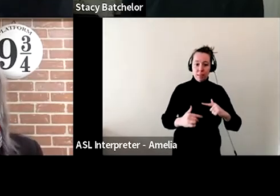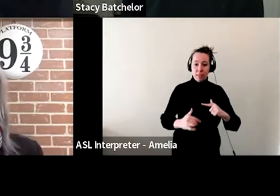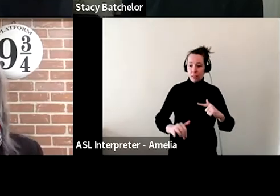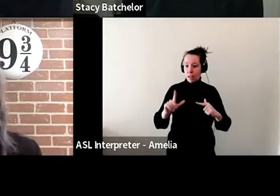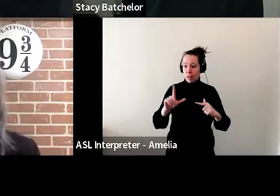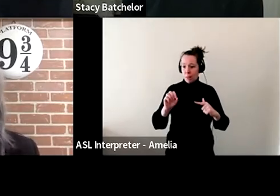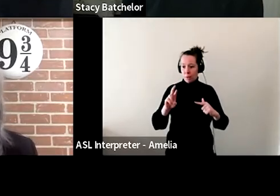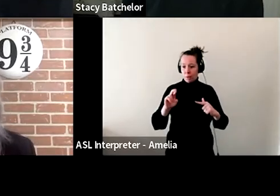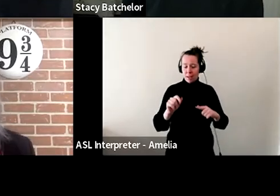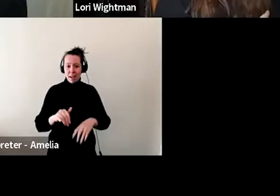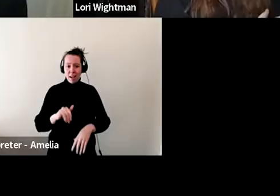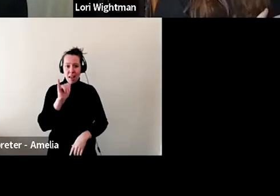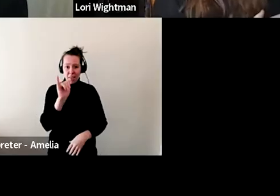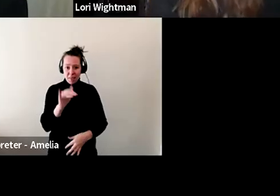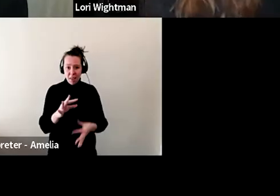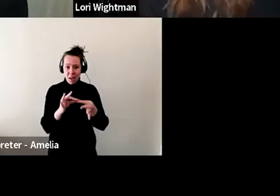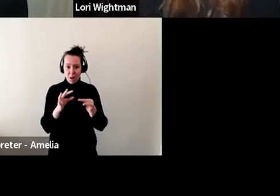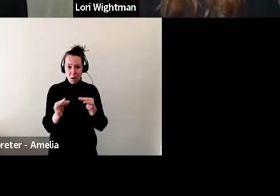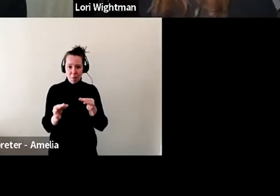said.